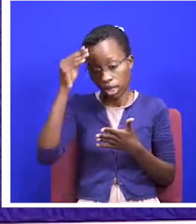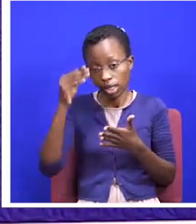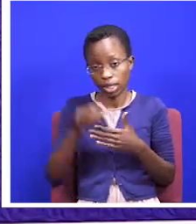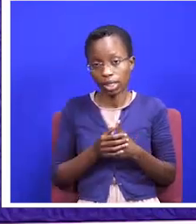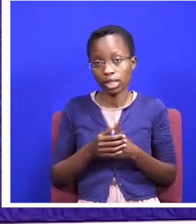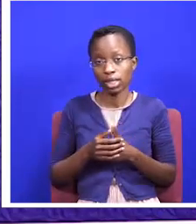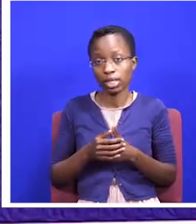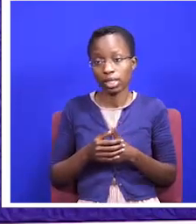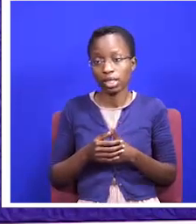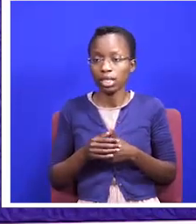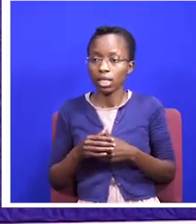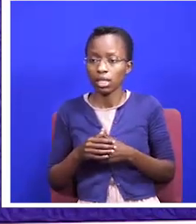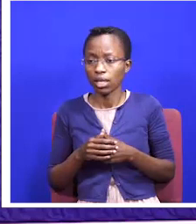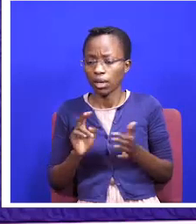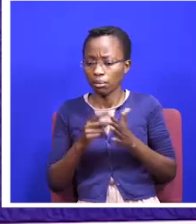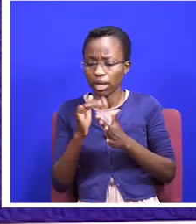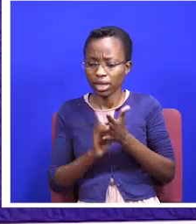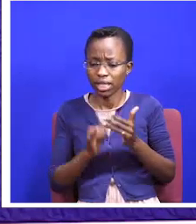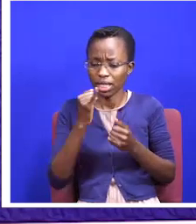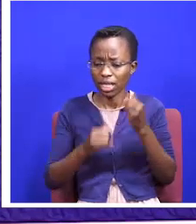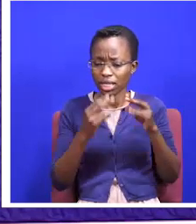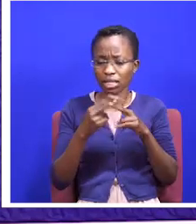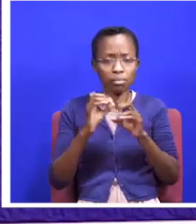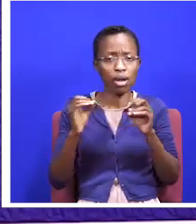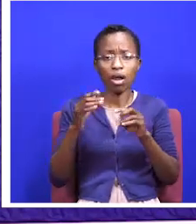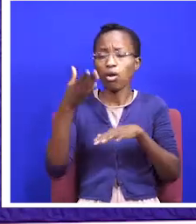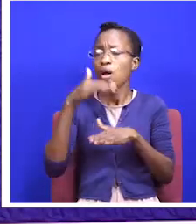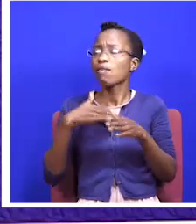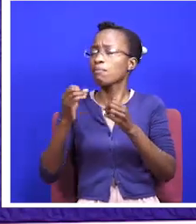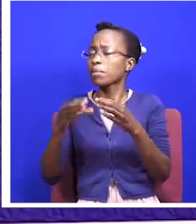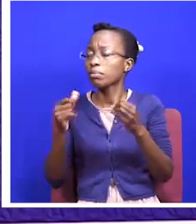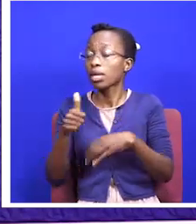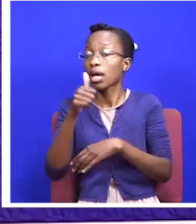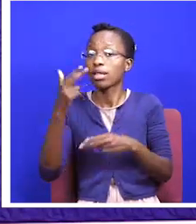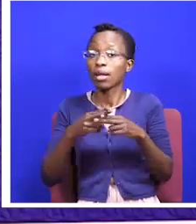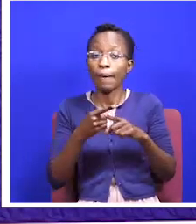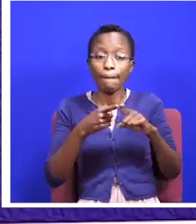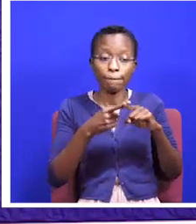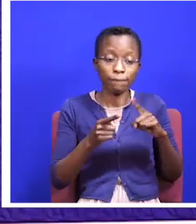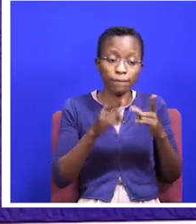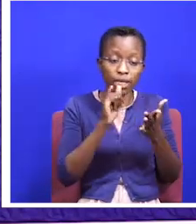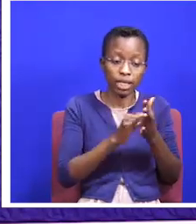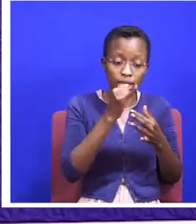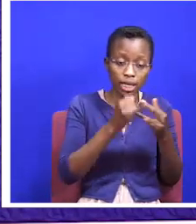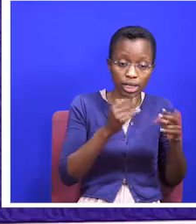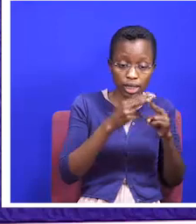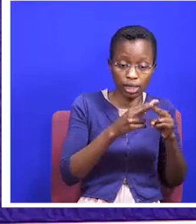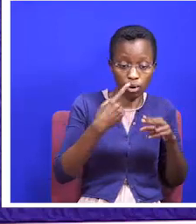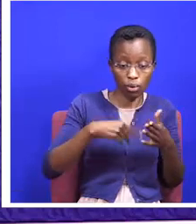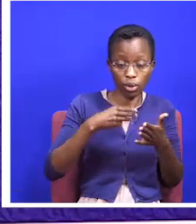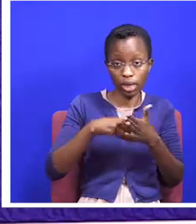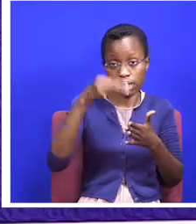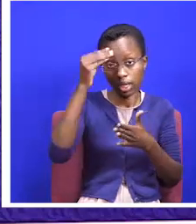learn in this series. It is not the last name of God. God has many other names, but it is the last name we will learn